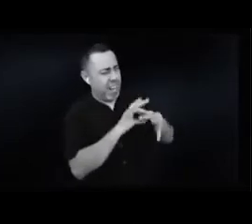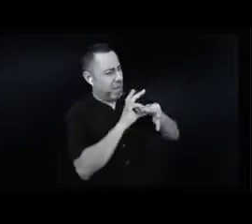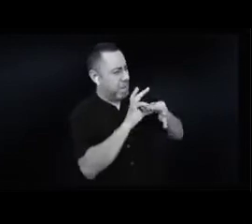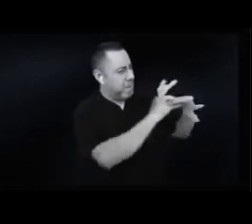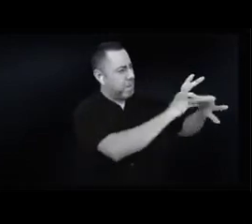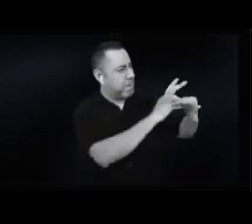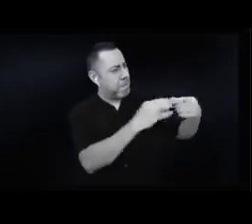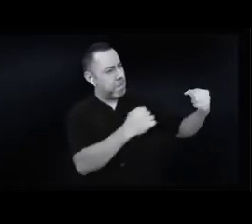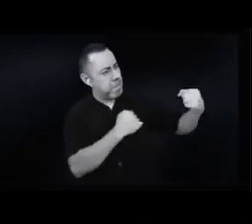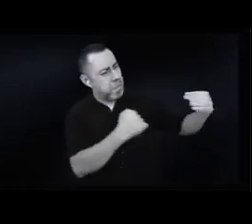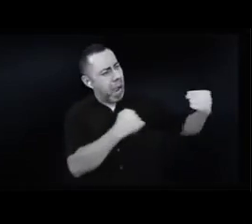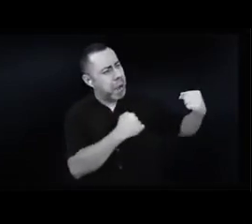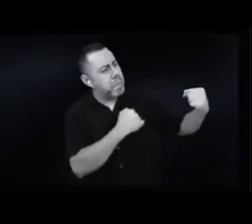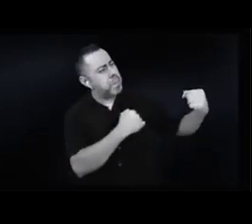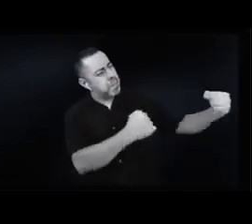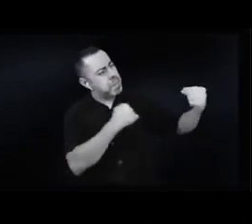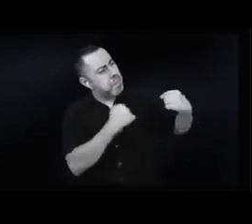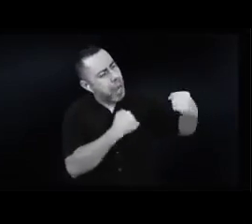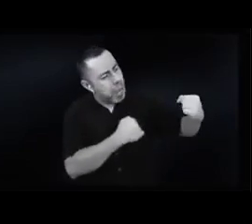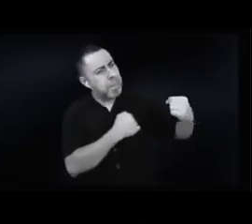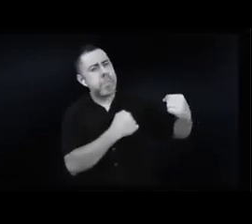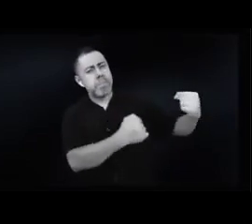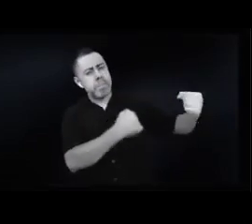echoing your thoughts.